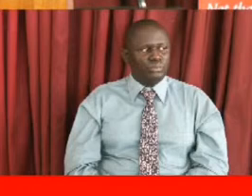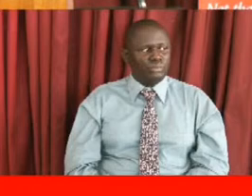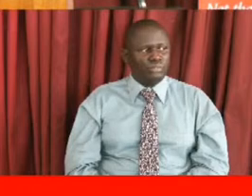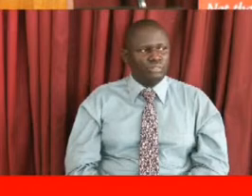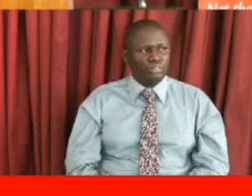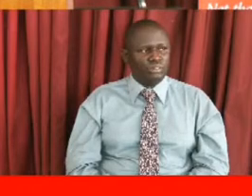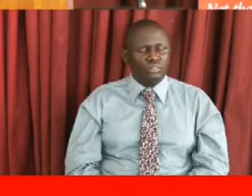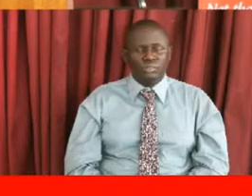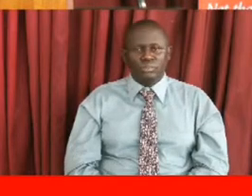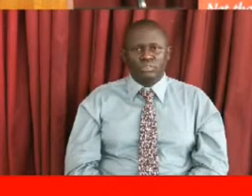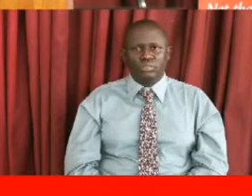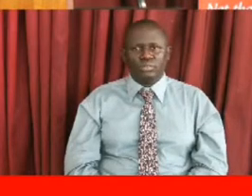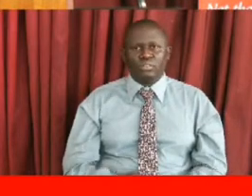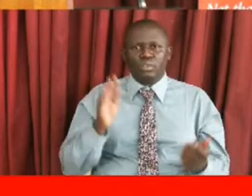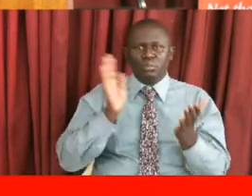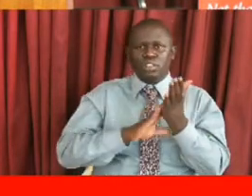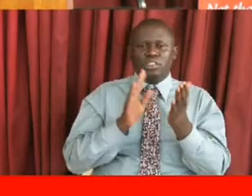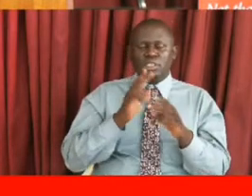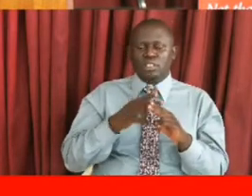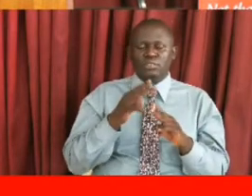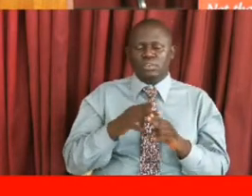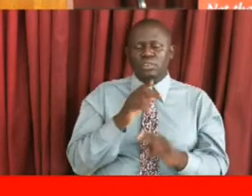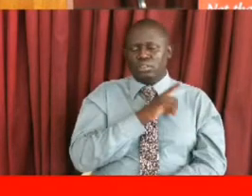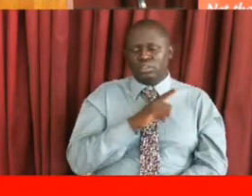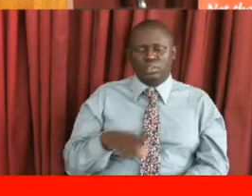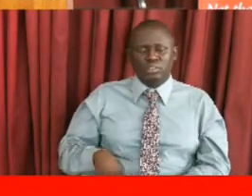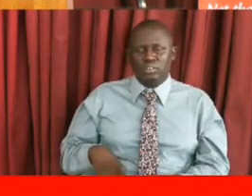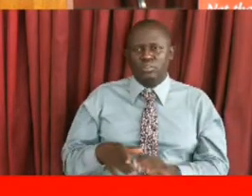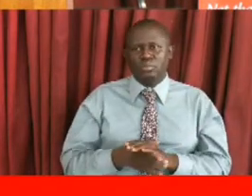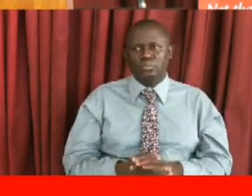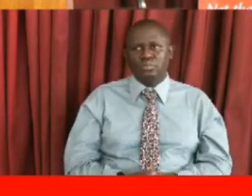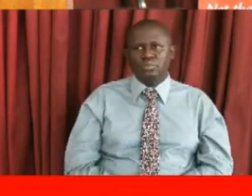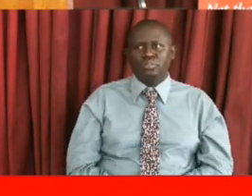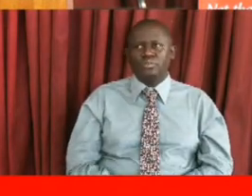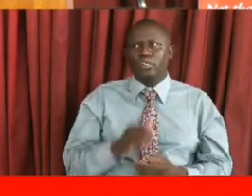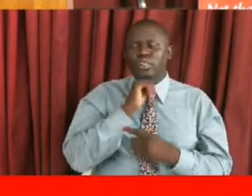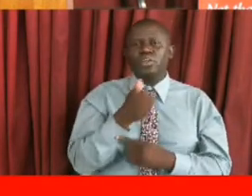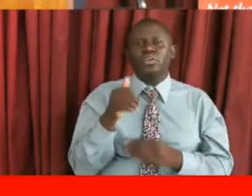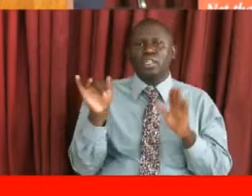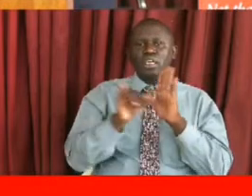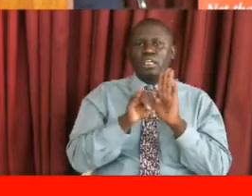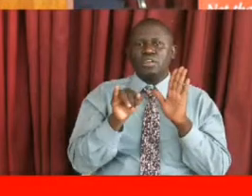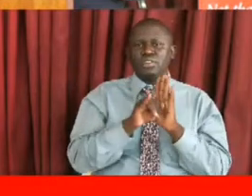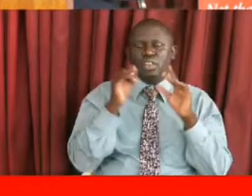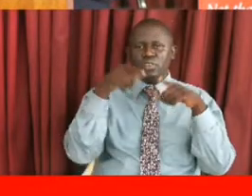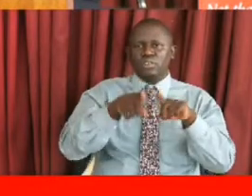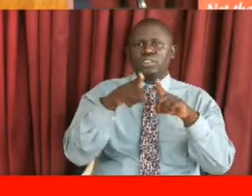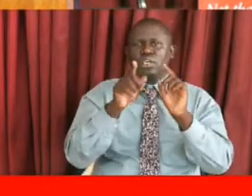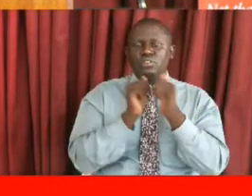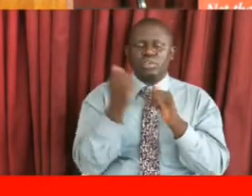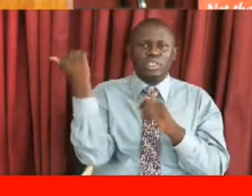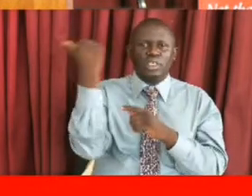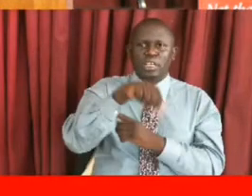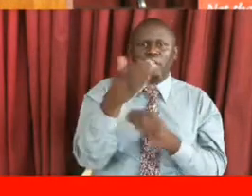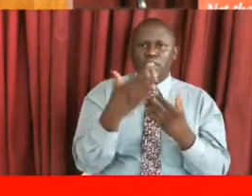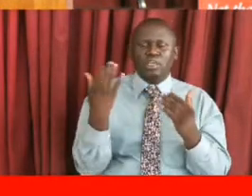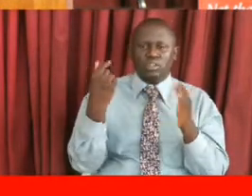identity praise the name of don't identify yourself with anything of this